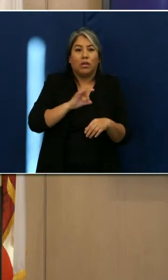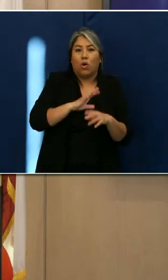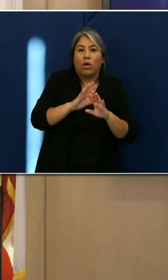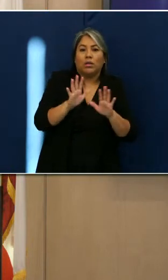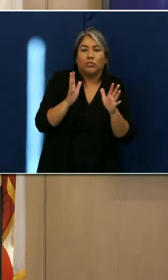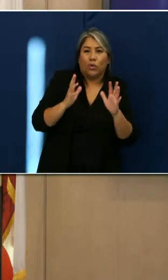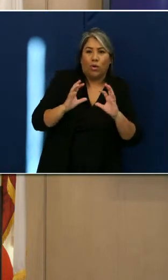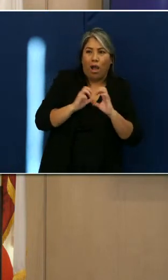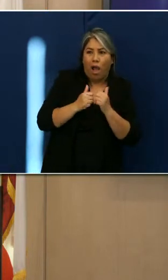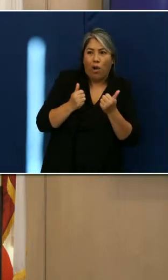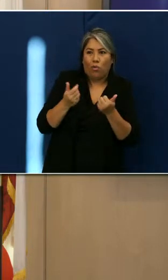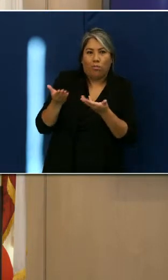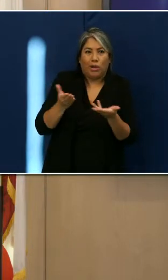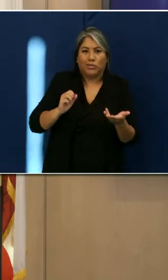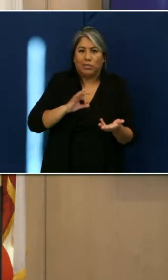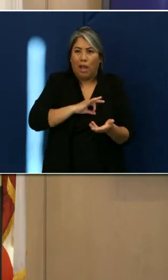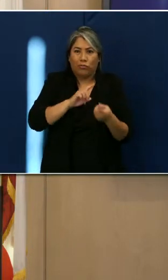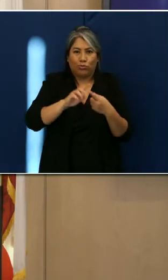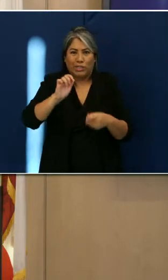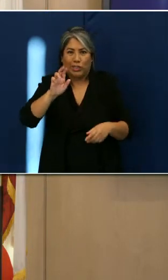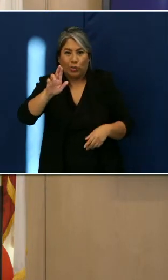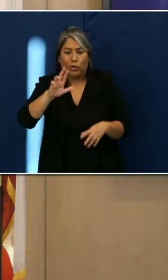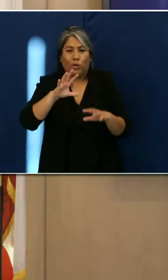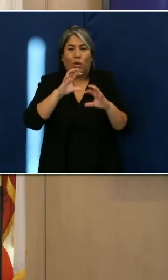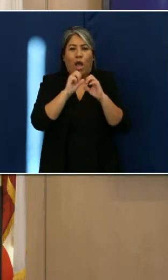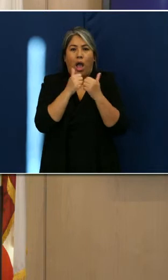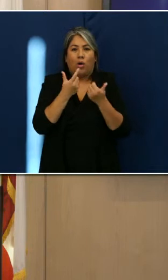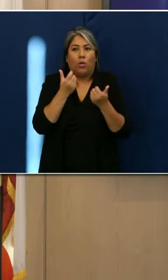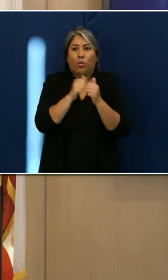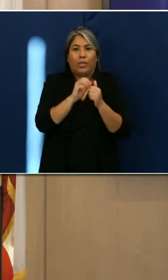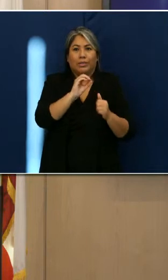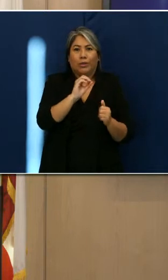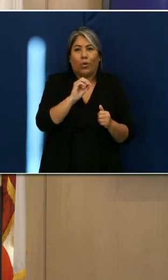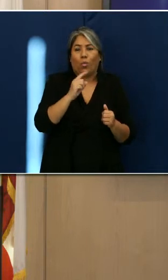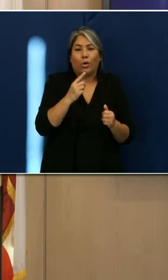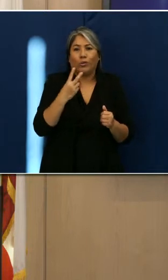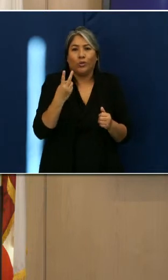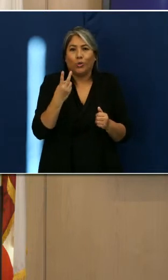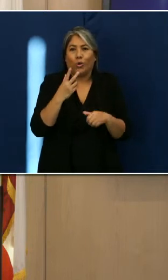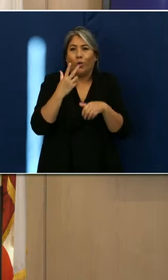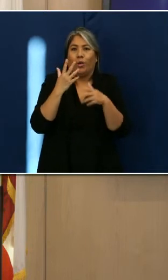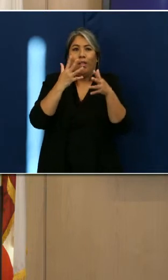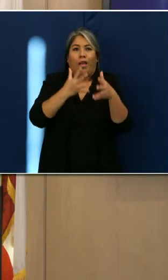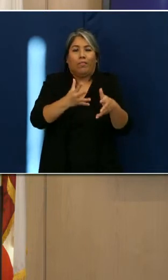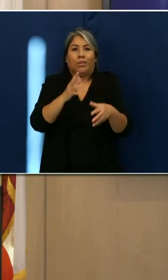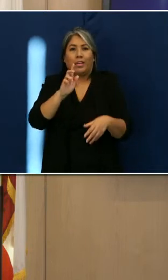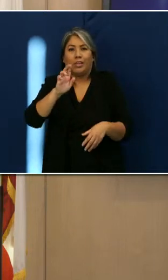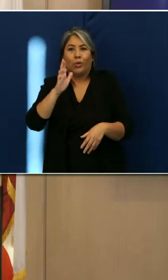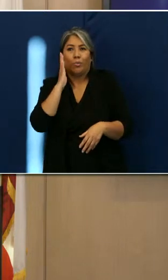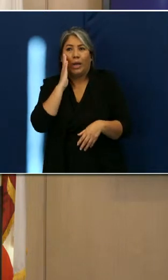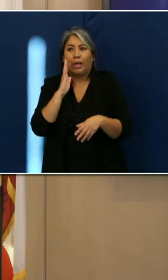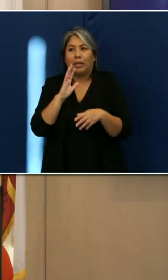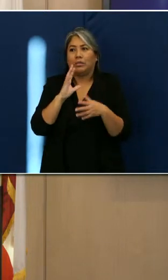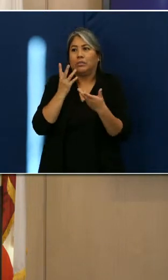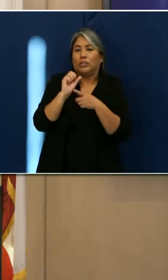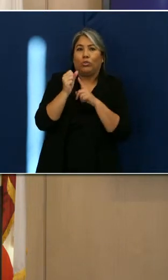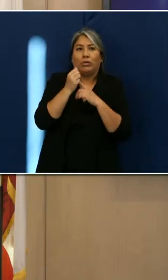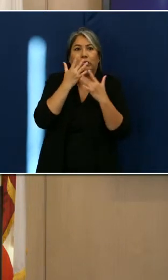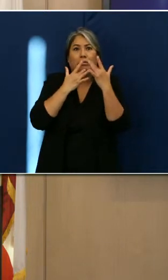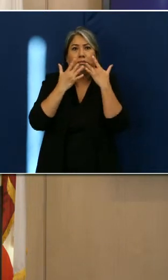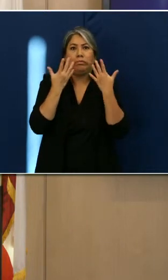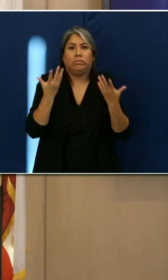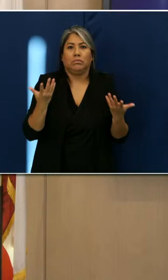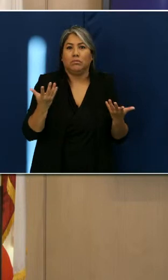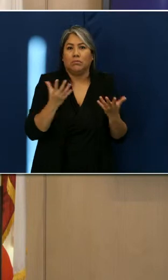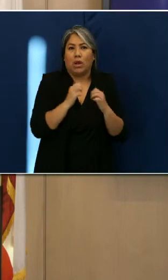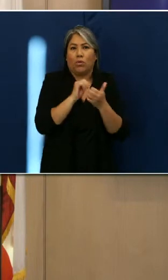again. How are they able to cope in this 0 remaining or 1 or 2 remaining kind of ICU bed situation that they're in? Okay, Rob Sills